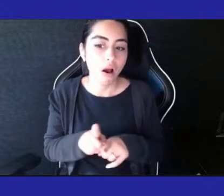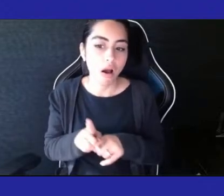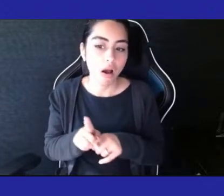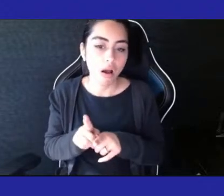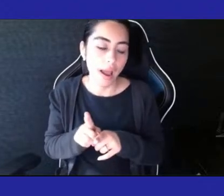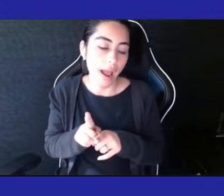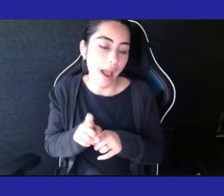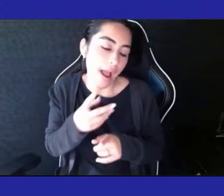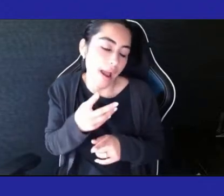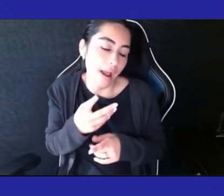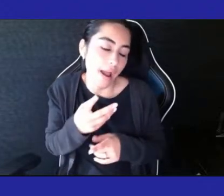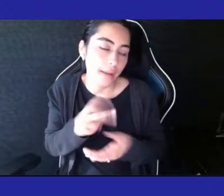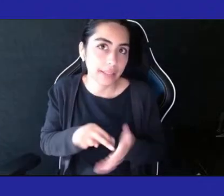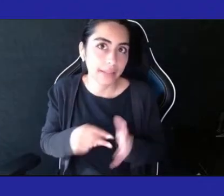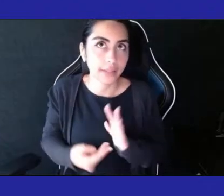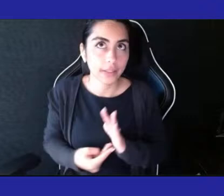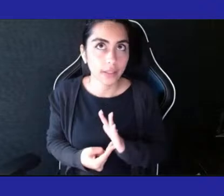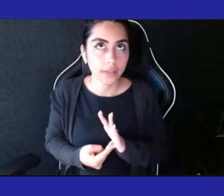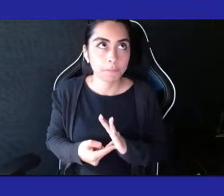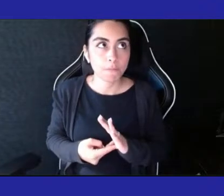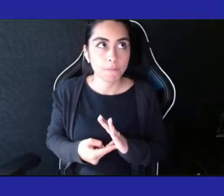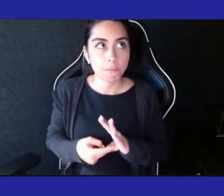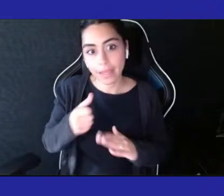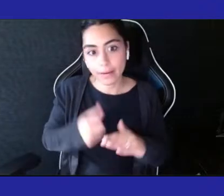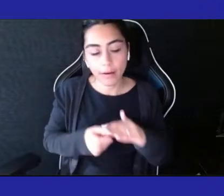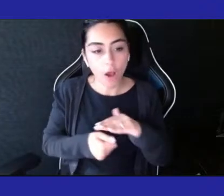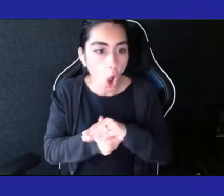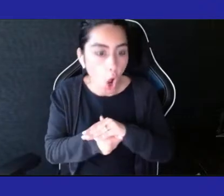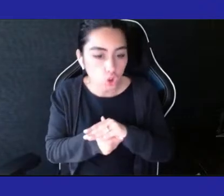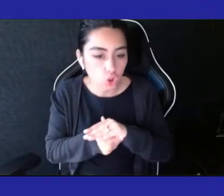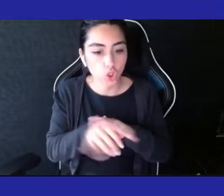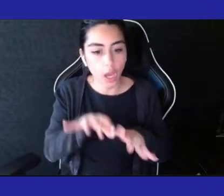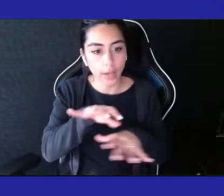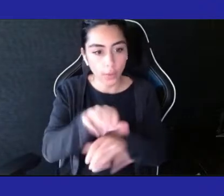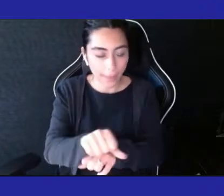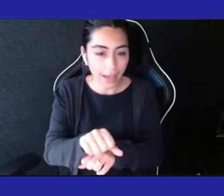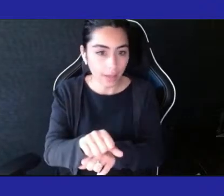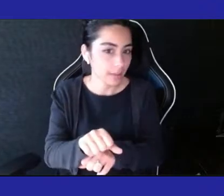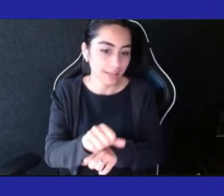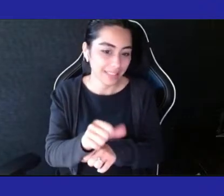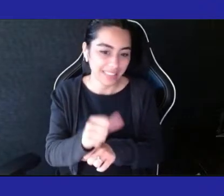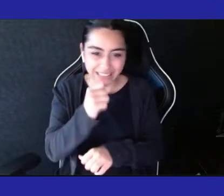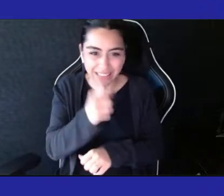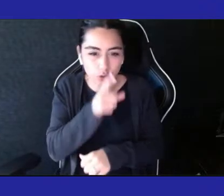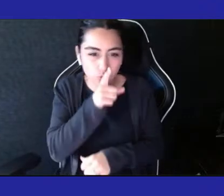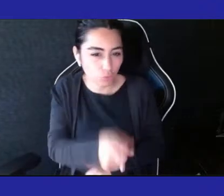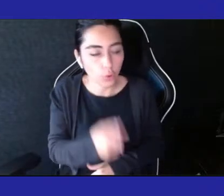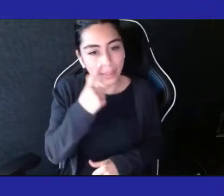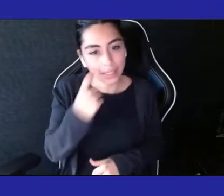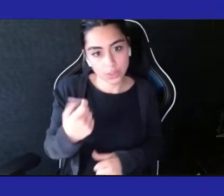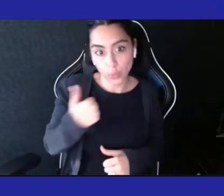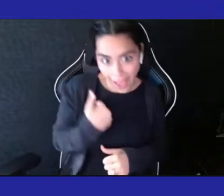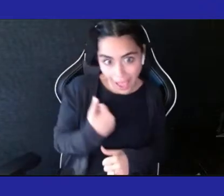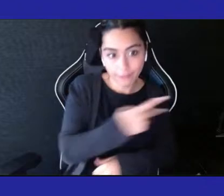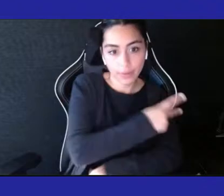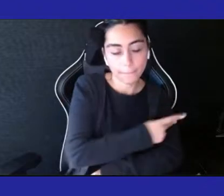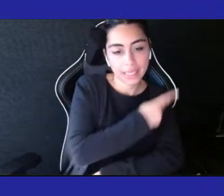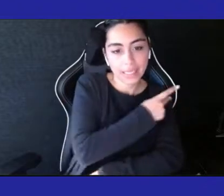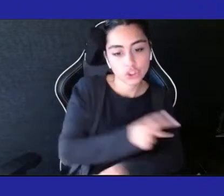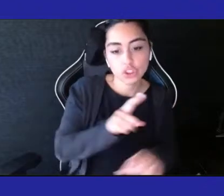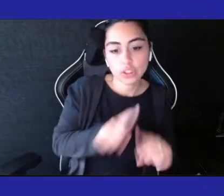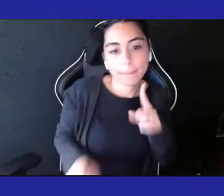because you actually have the patient, they're just in the ED. Right. And you can't move them up because the bed isn't clean